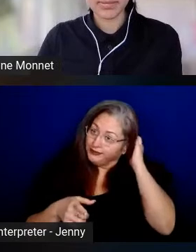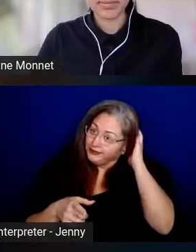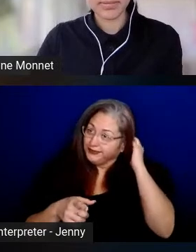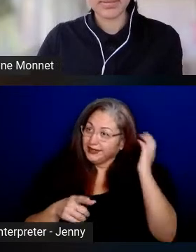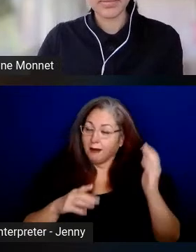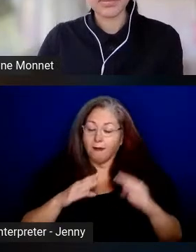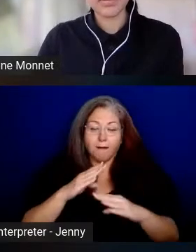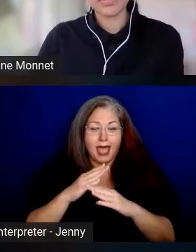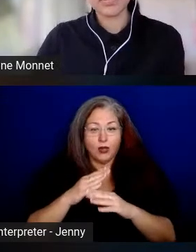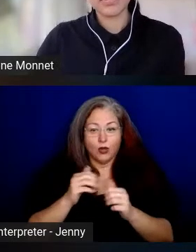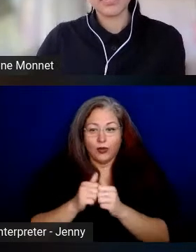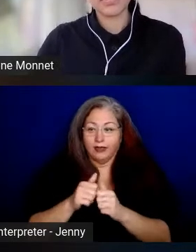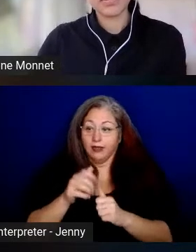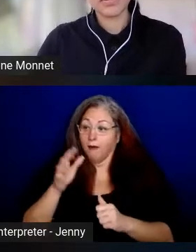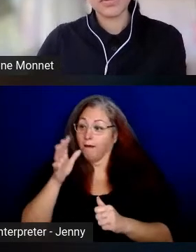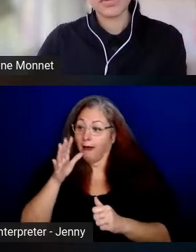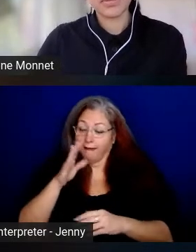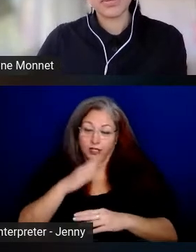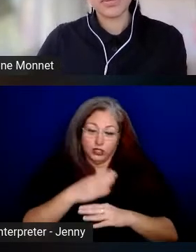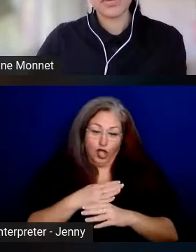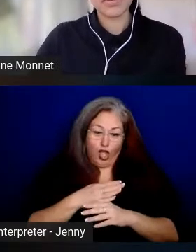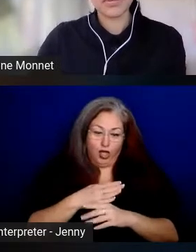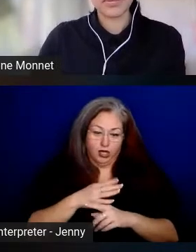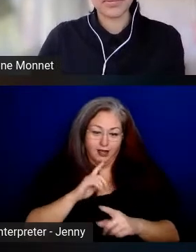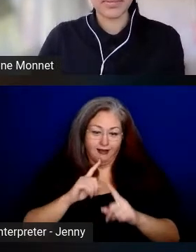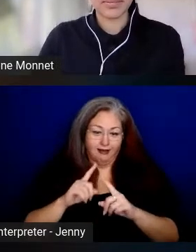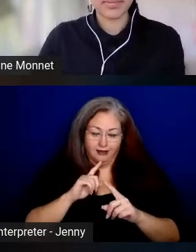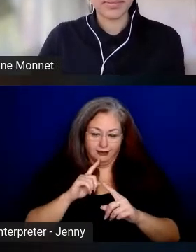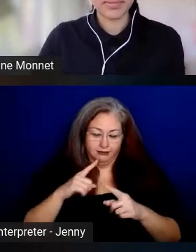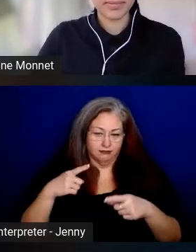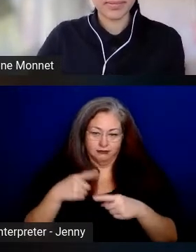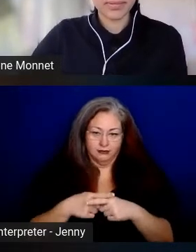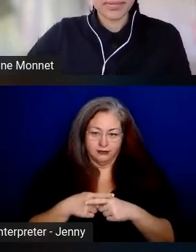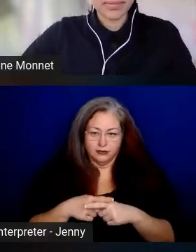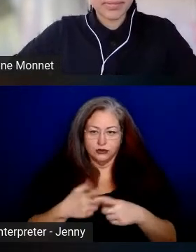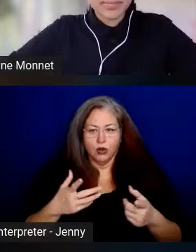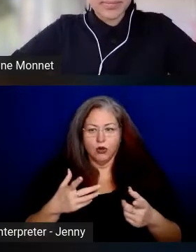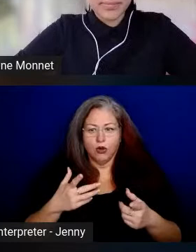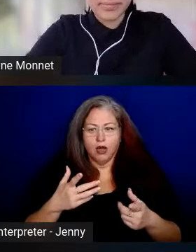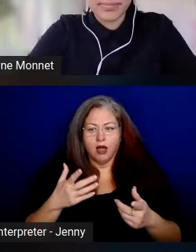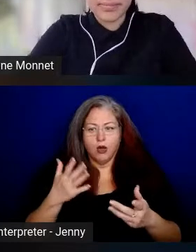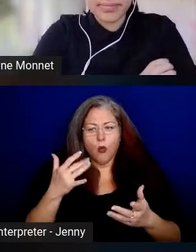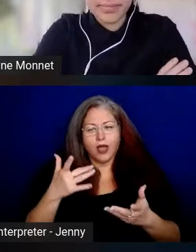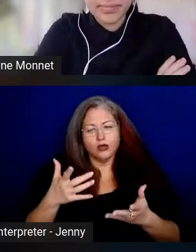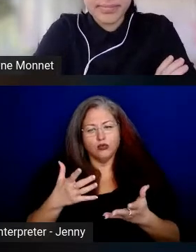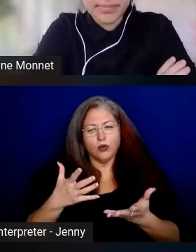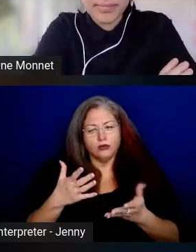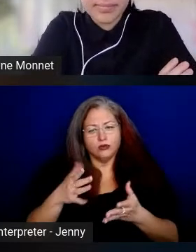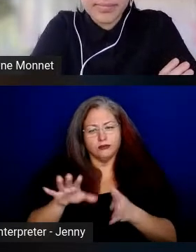emerges between a mother and a daughter. What made you want to share this difficult story?